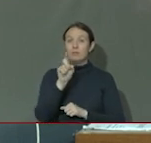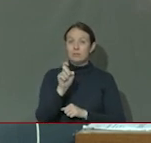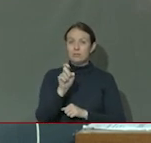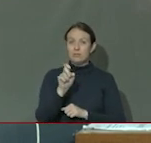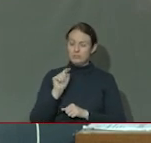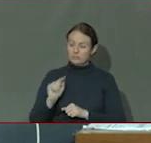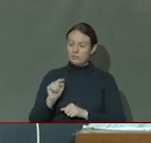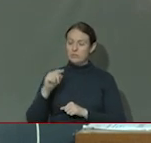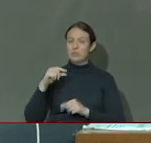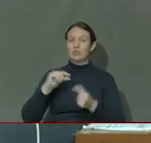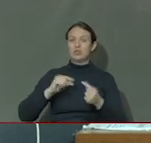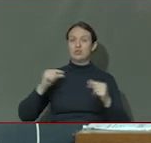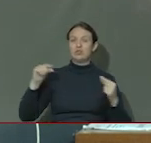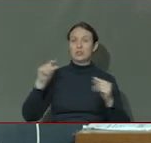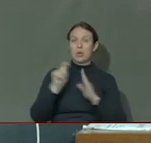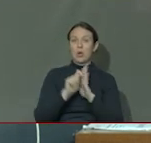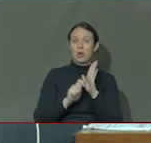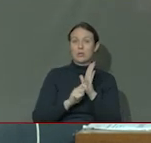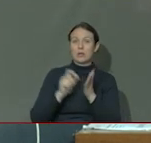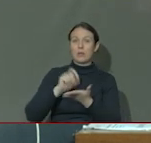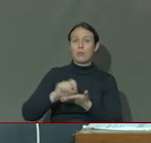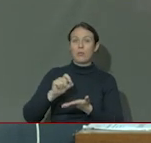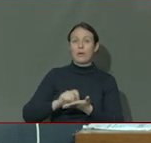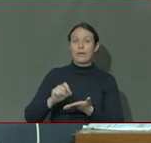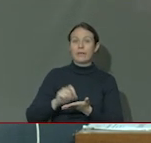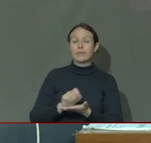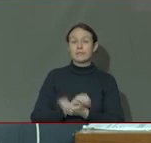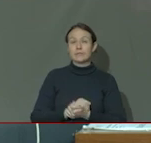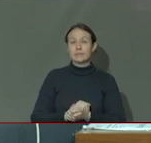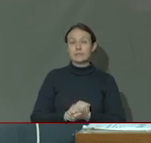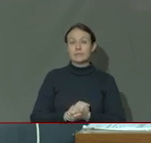the genotype of Bongo for eye color.